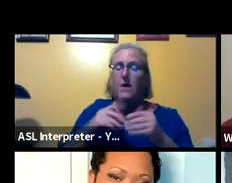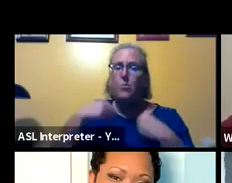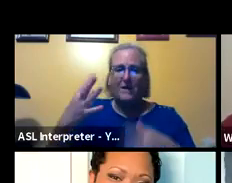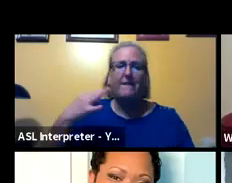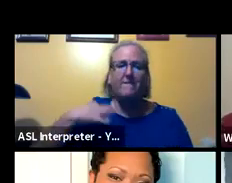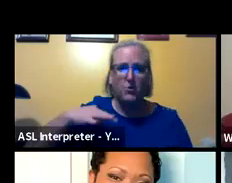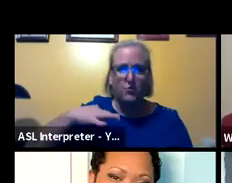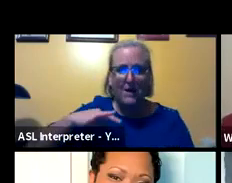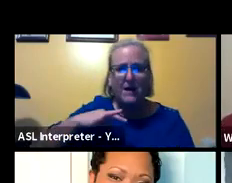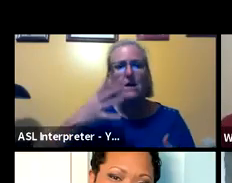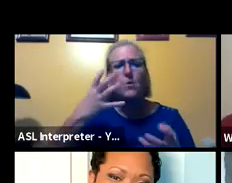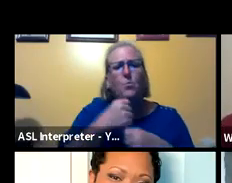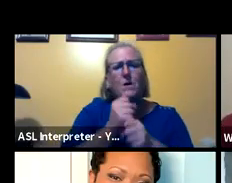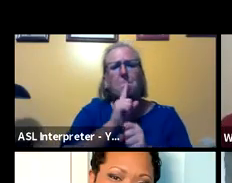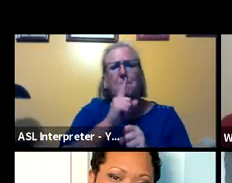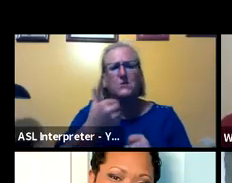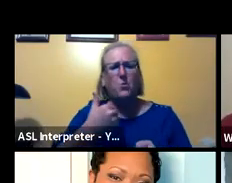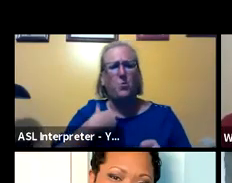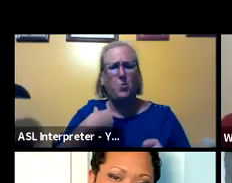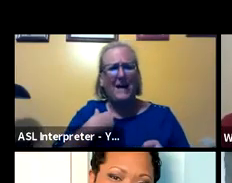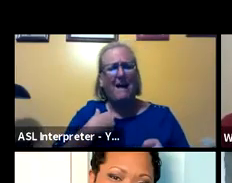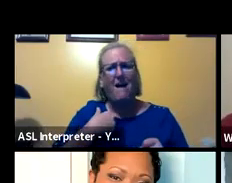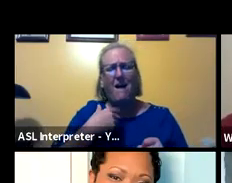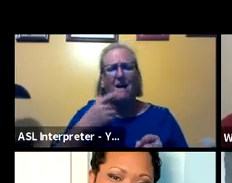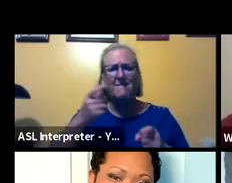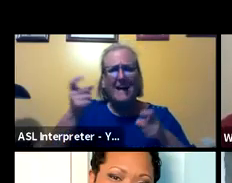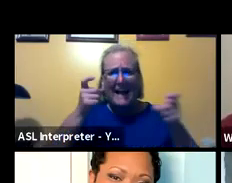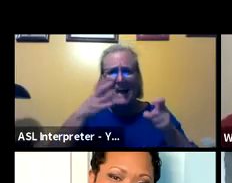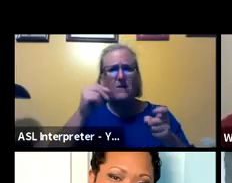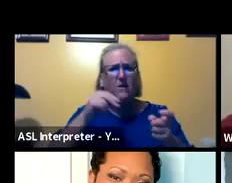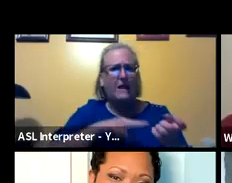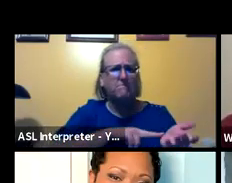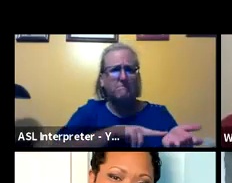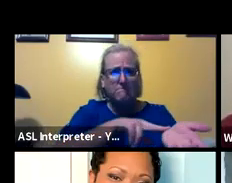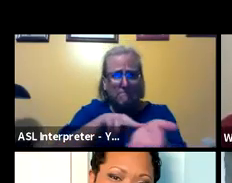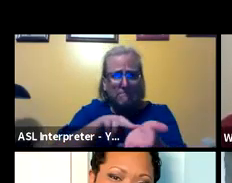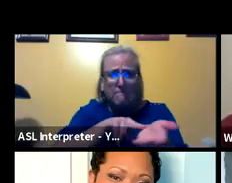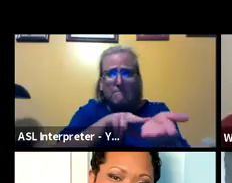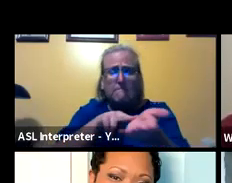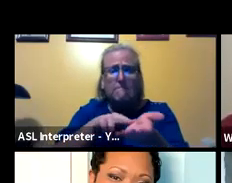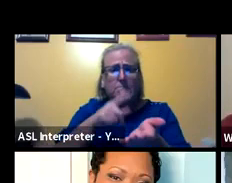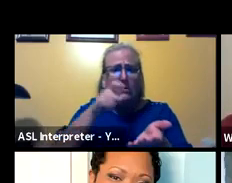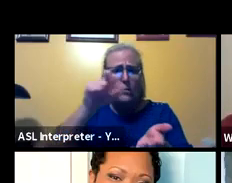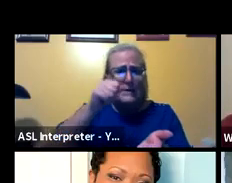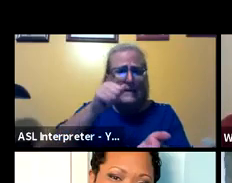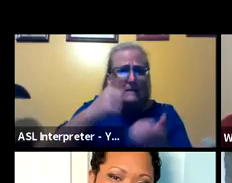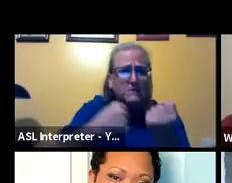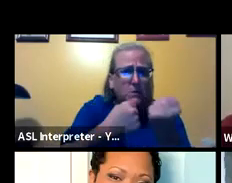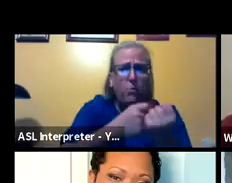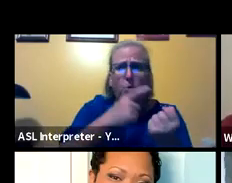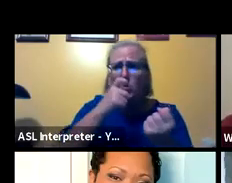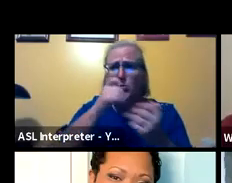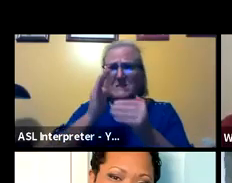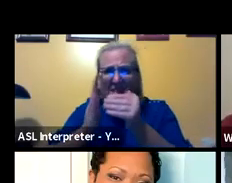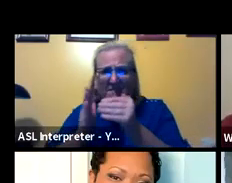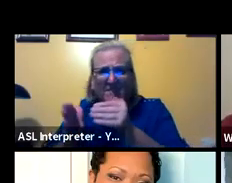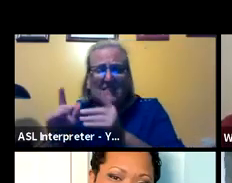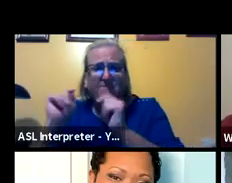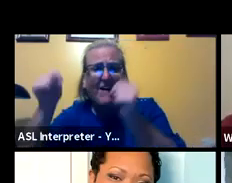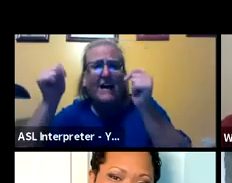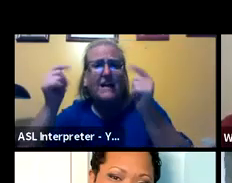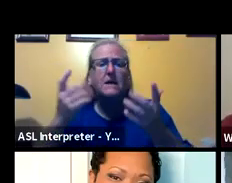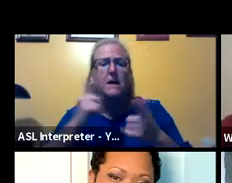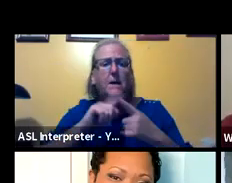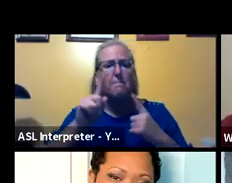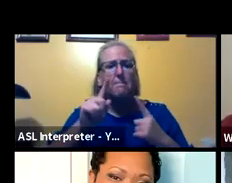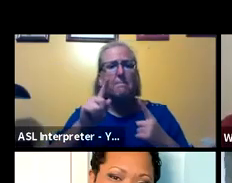that we have a handle and a pulse on those who not only need support, but are finishing quickly. We are creating space